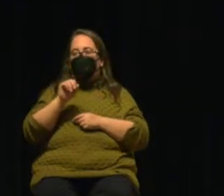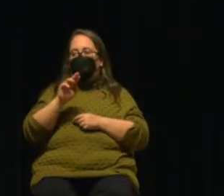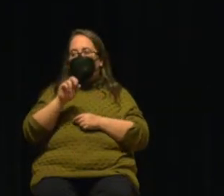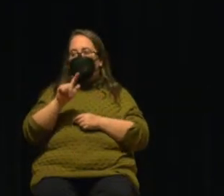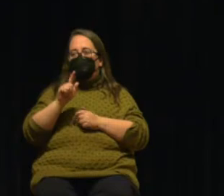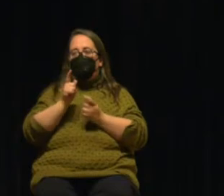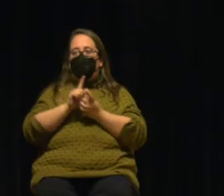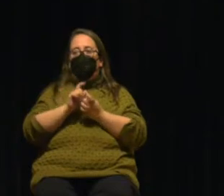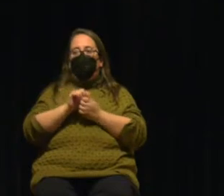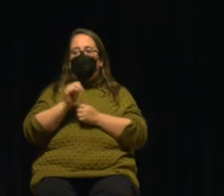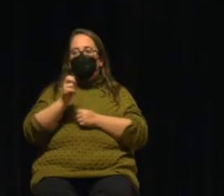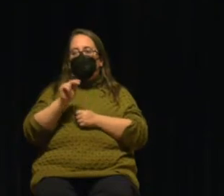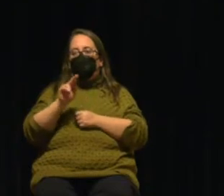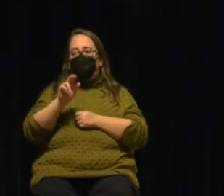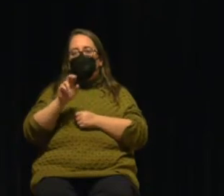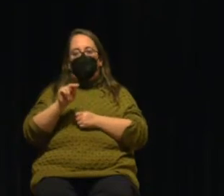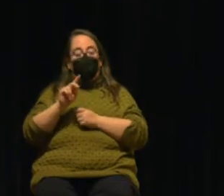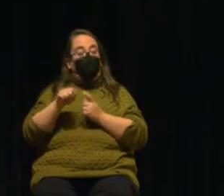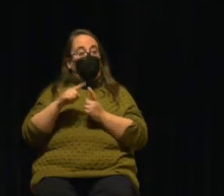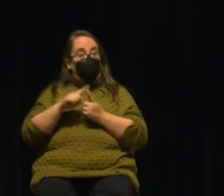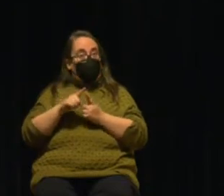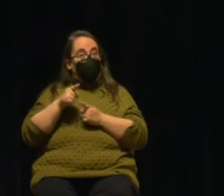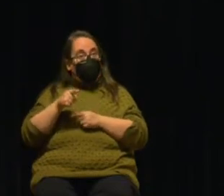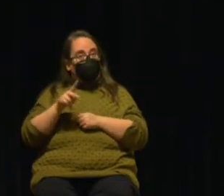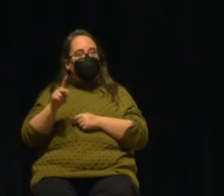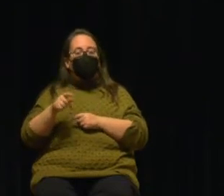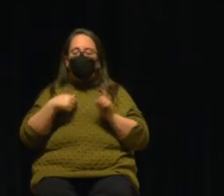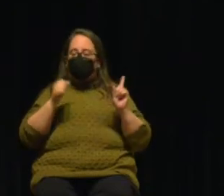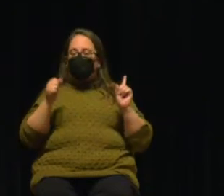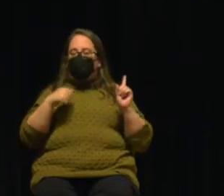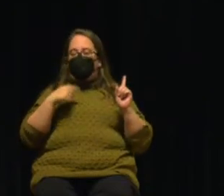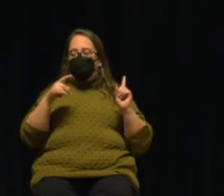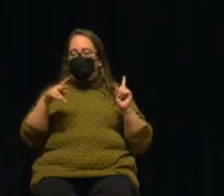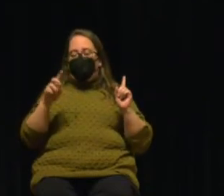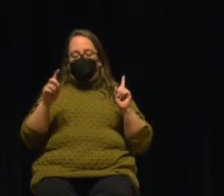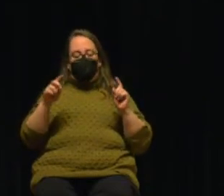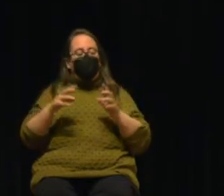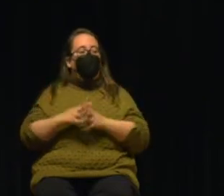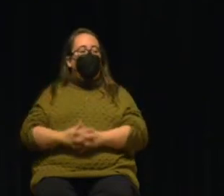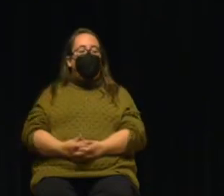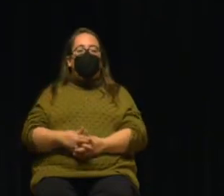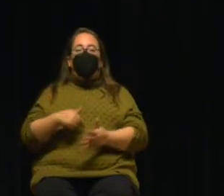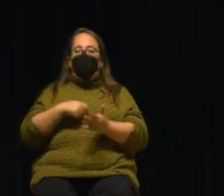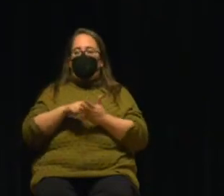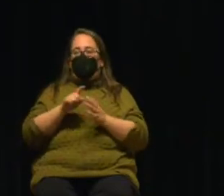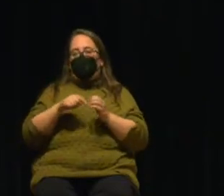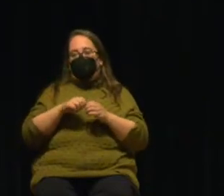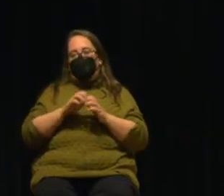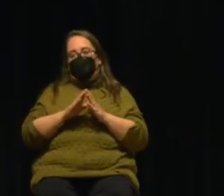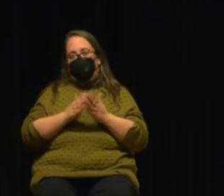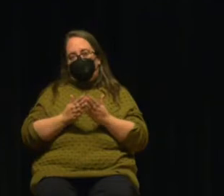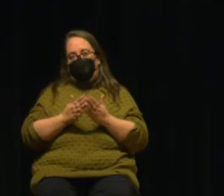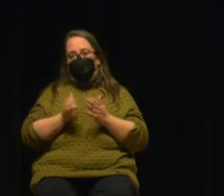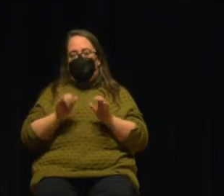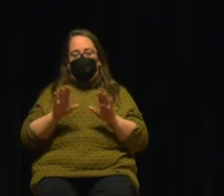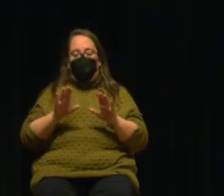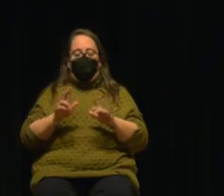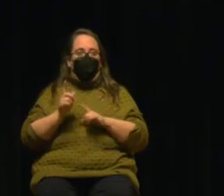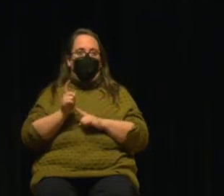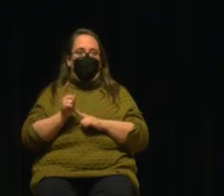with John Brown when he was in Philadelphia? I did. So I write about this in the book. So this is a remarkable